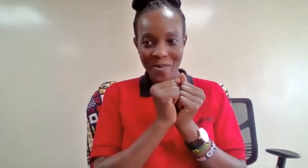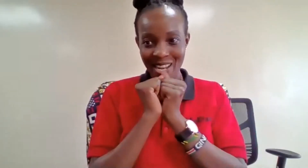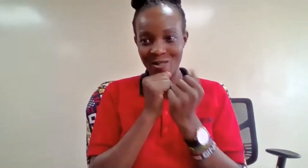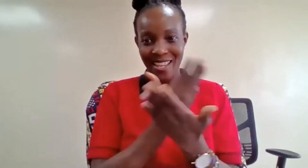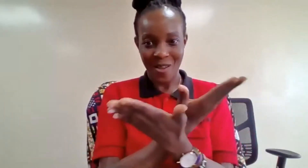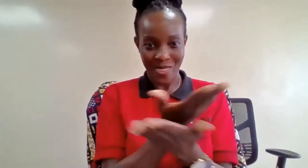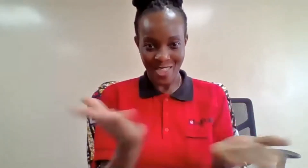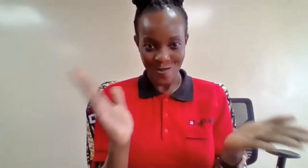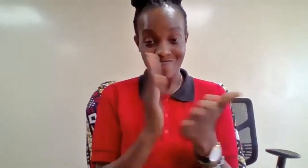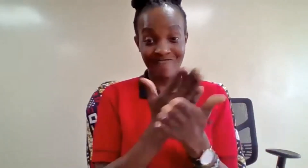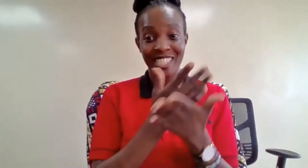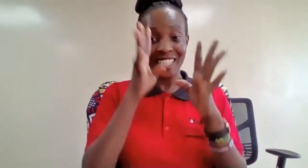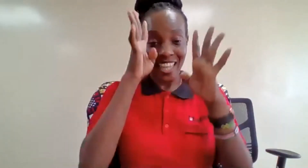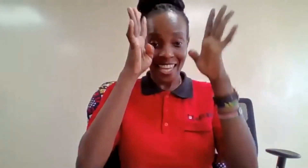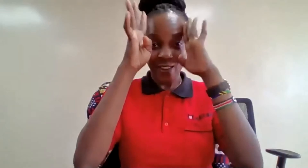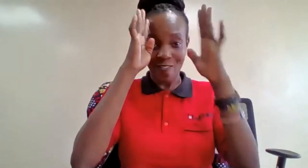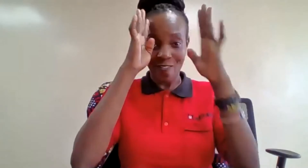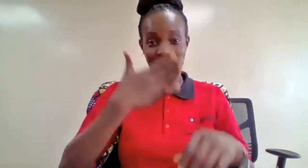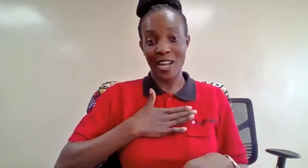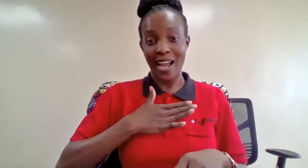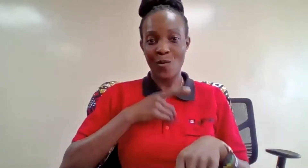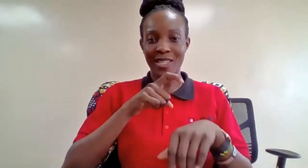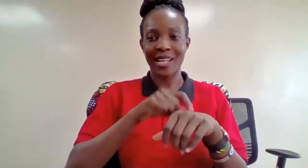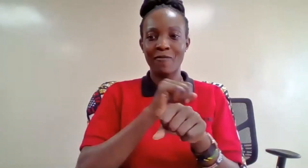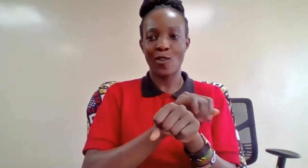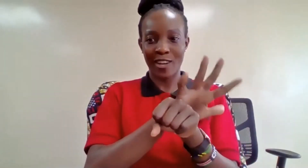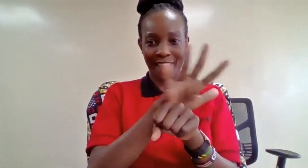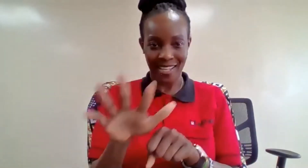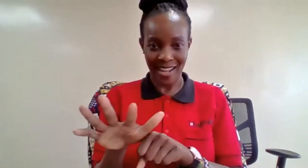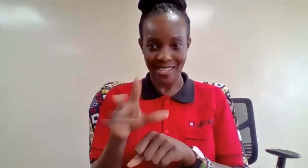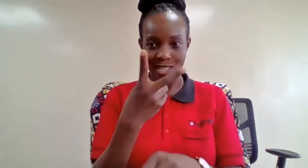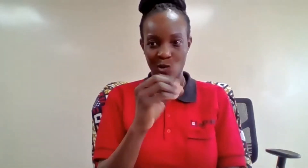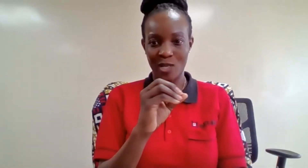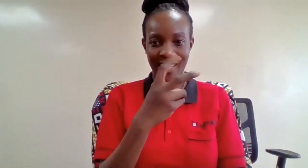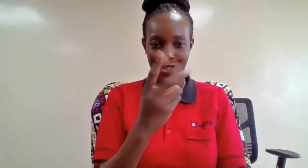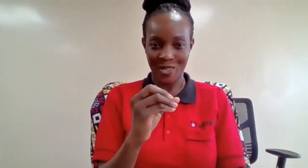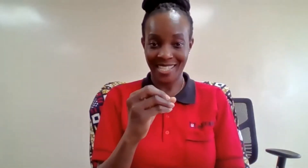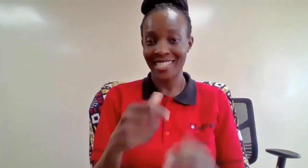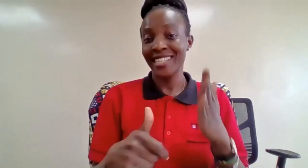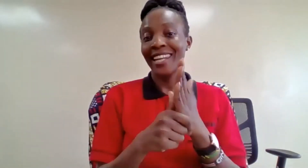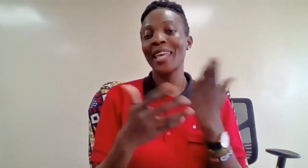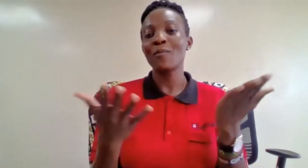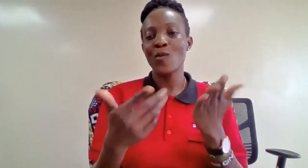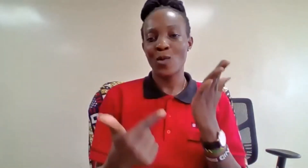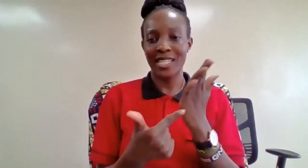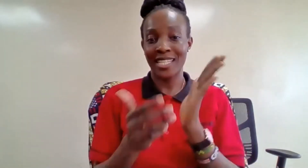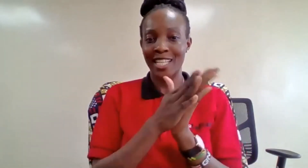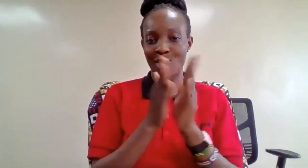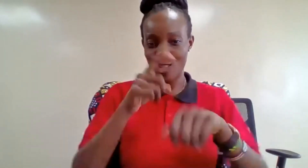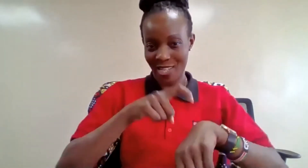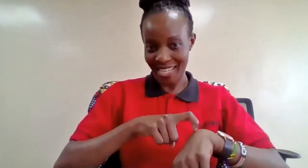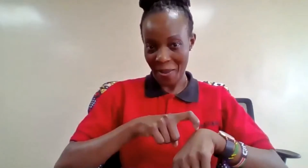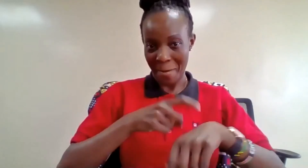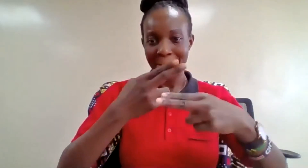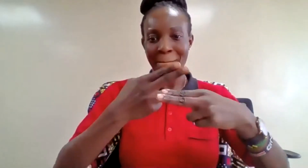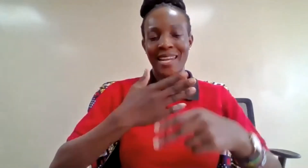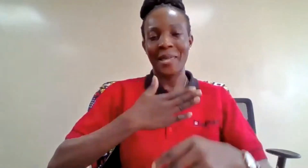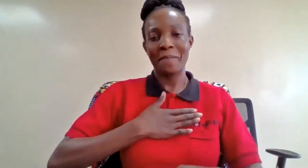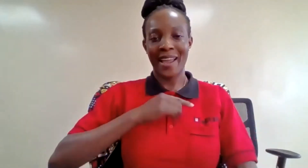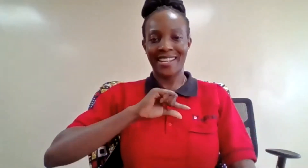2021. I'm really happy to be together with all of you today and to also share of innovations, especially what we've been doing during the COVID